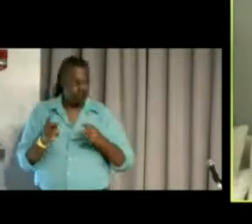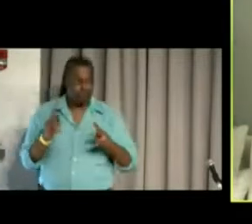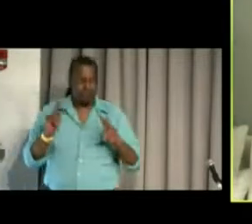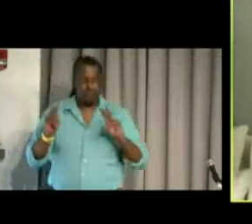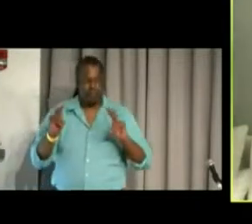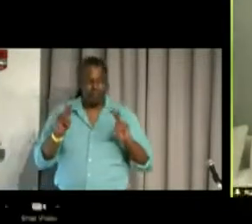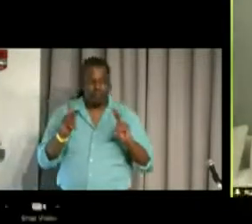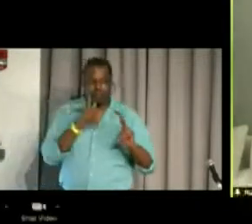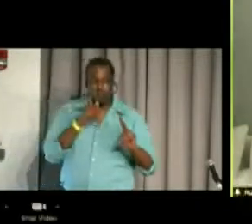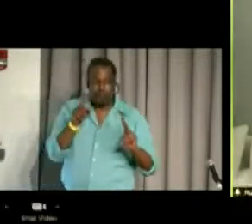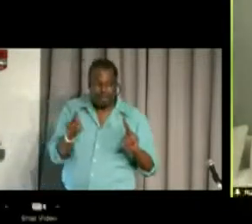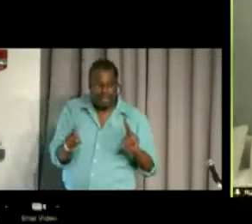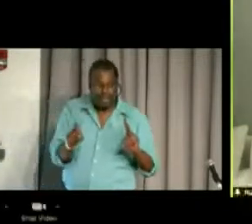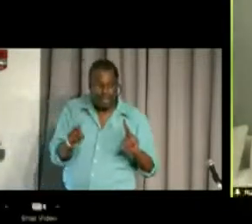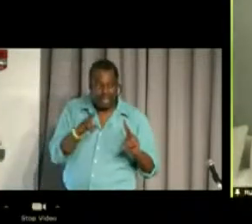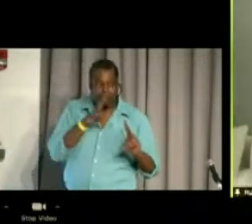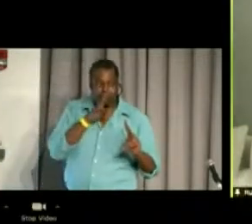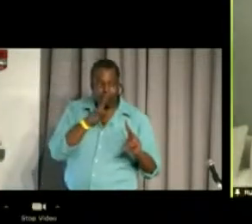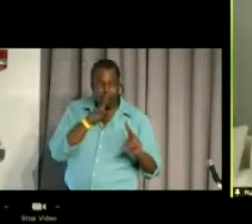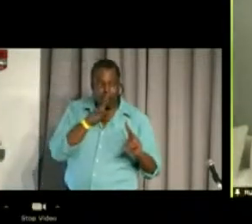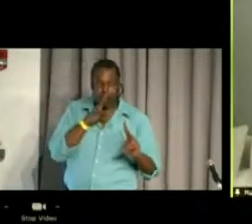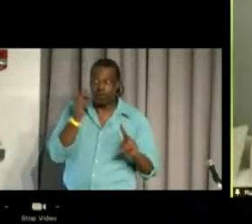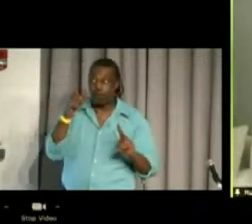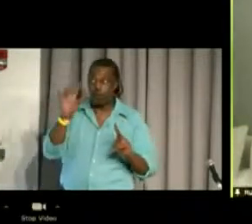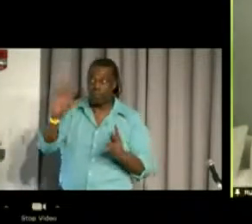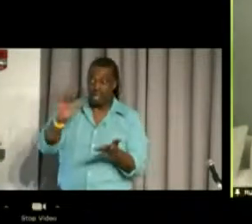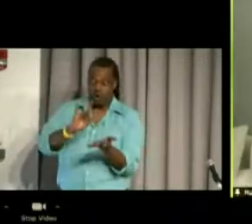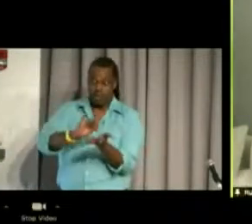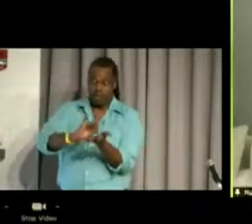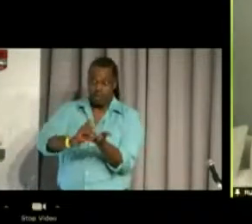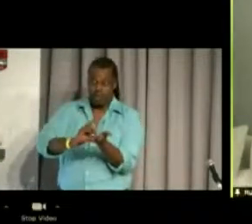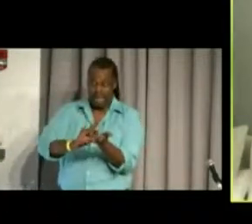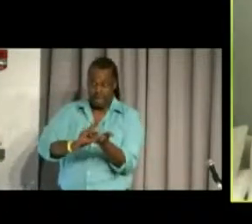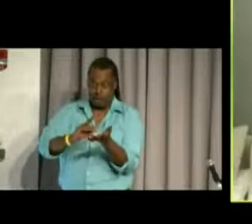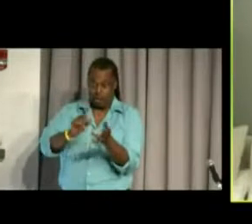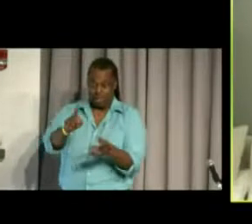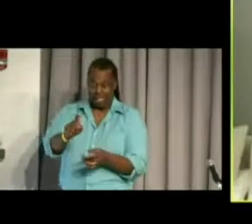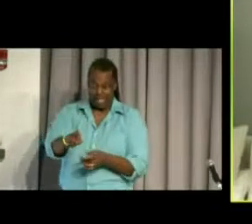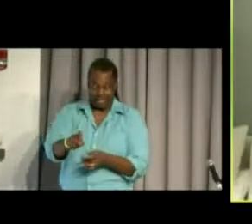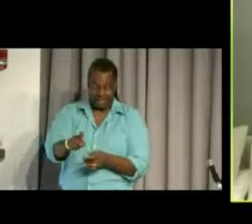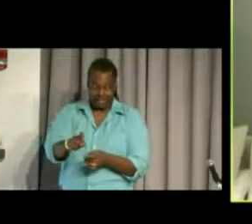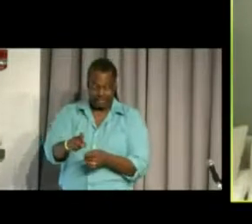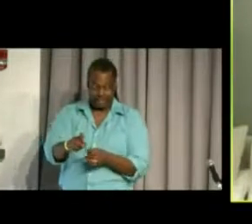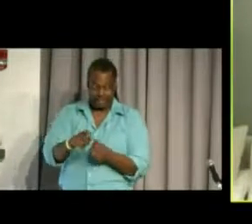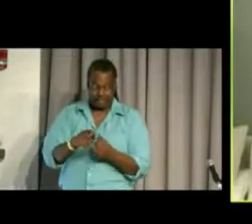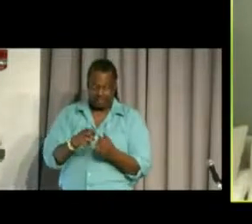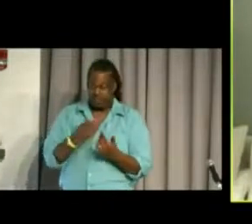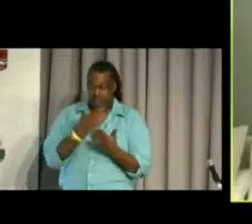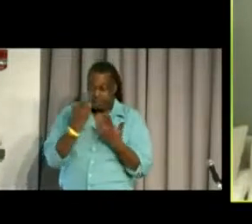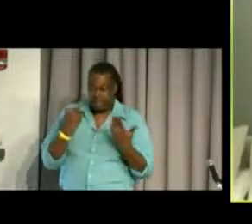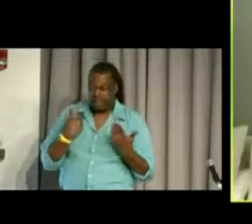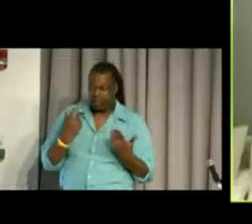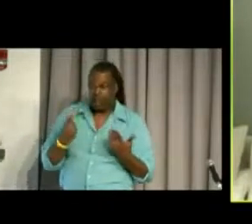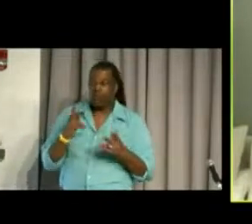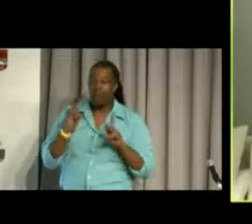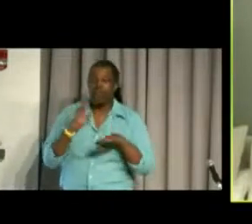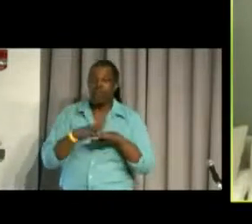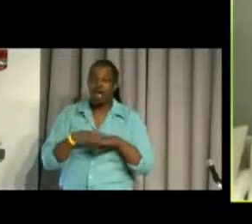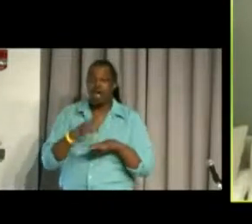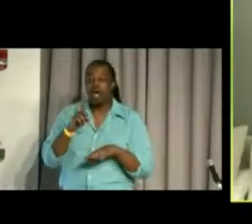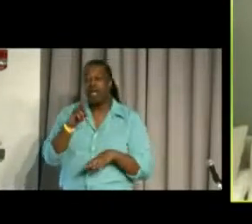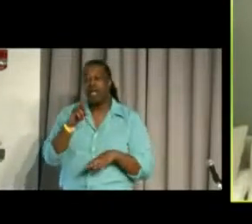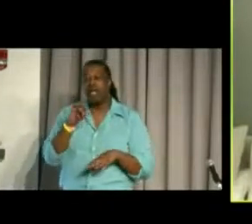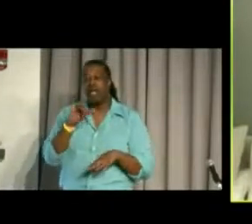who need water in order for their medical needs to be met, people on dialysis, people